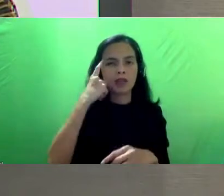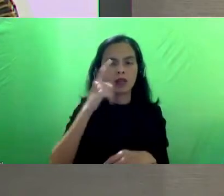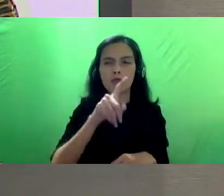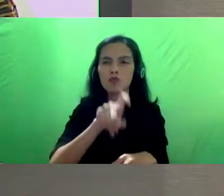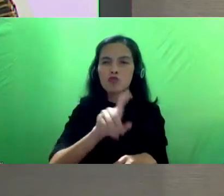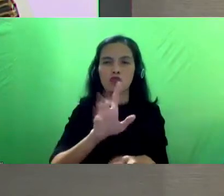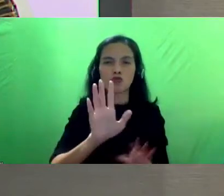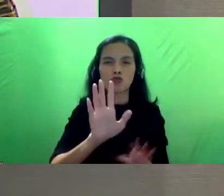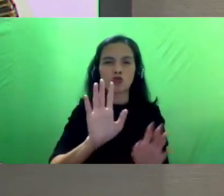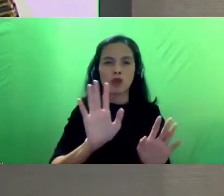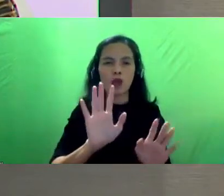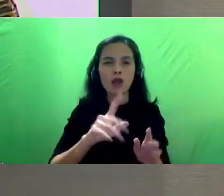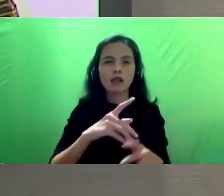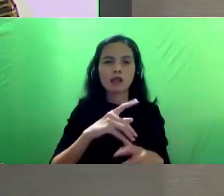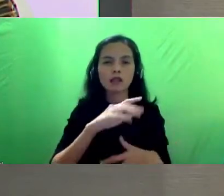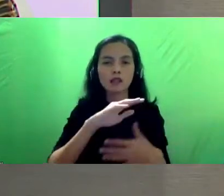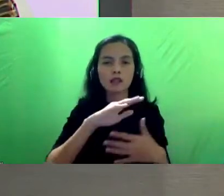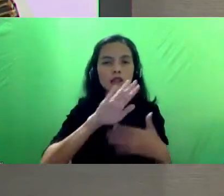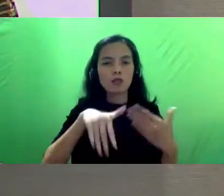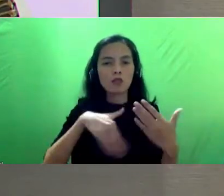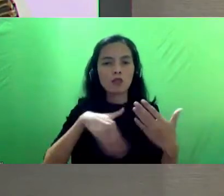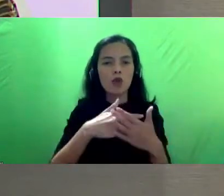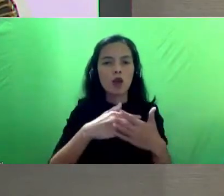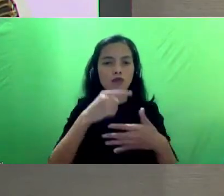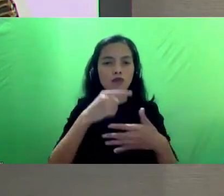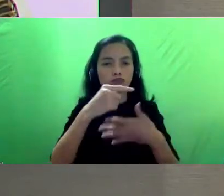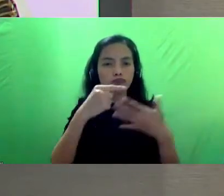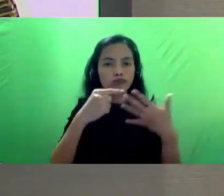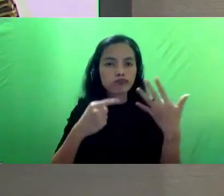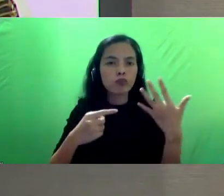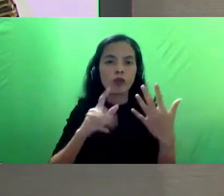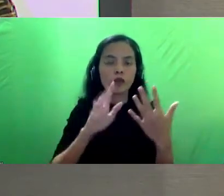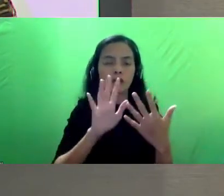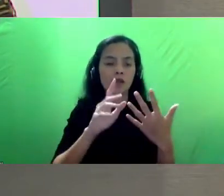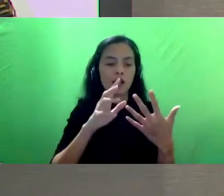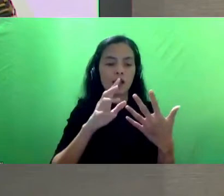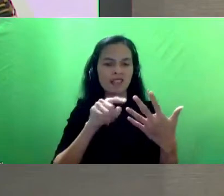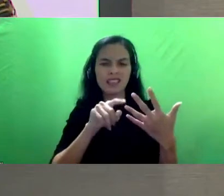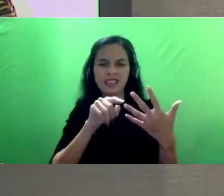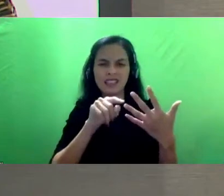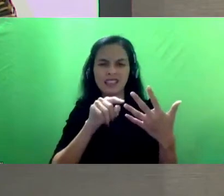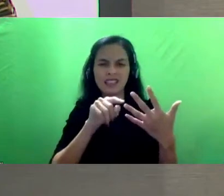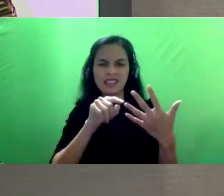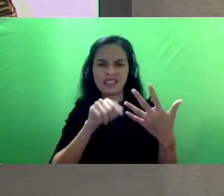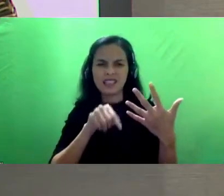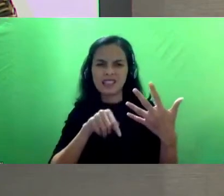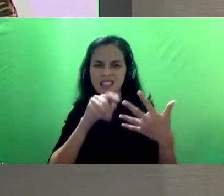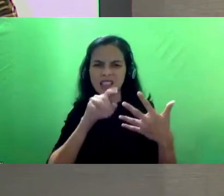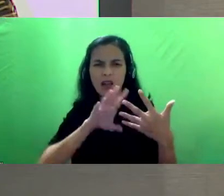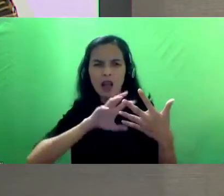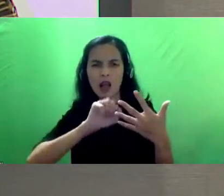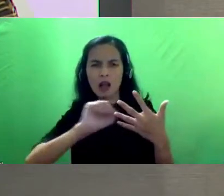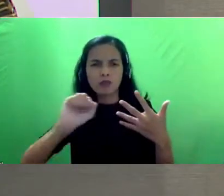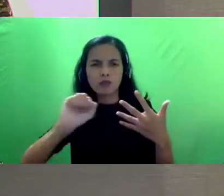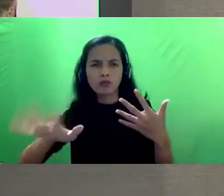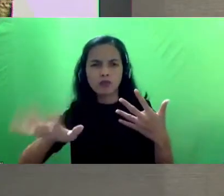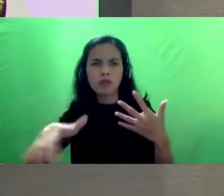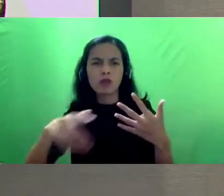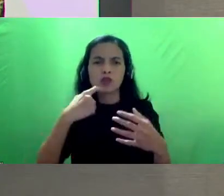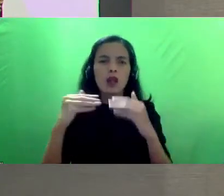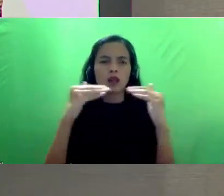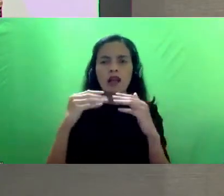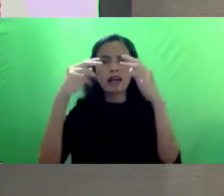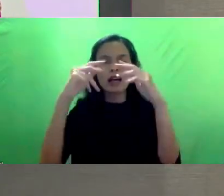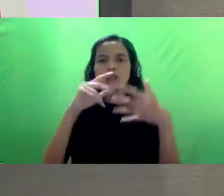indicator and remove most of them, remove the welfare ranking, and now only the remaining,